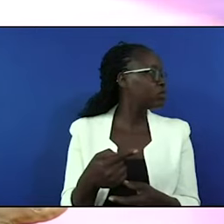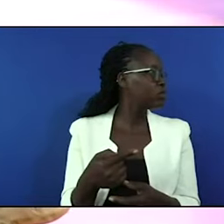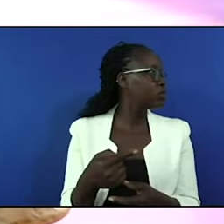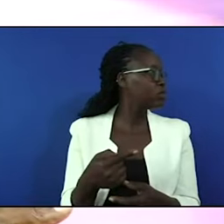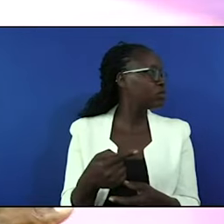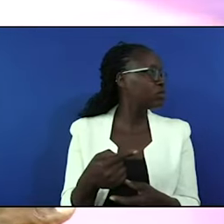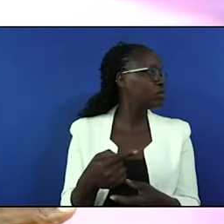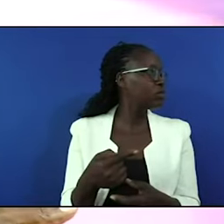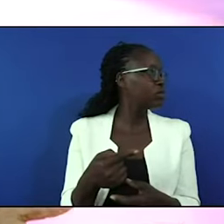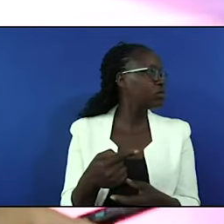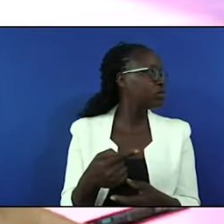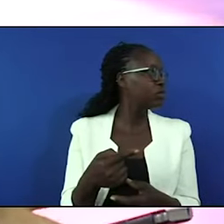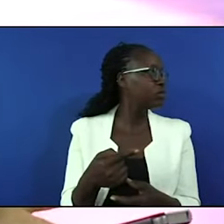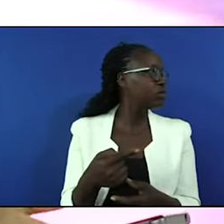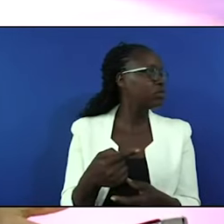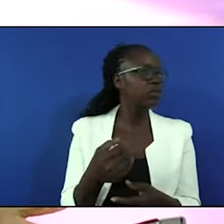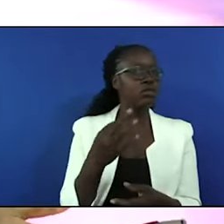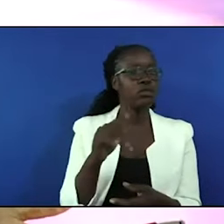my receipt reads how much?